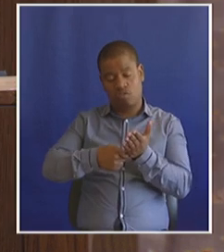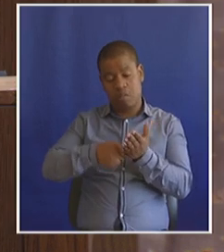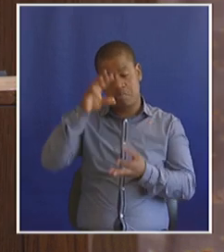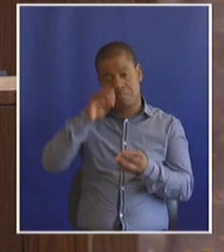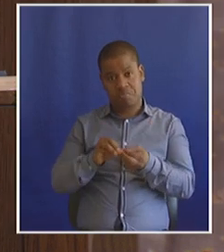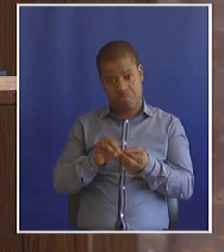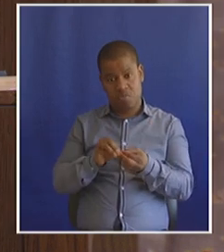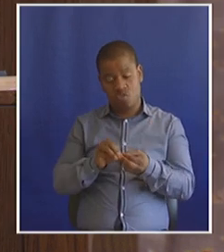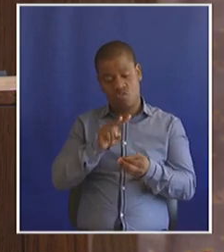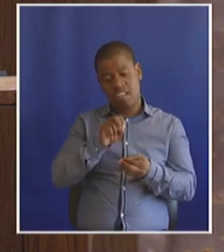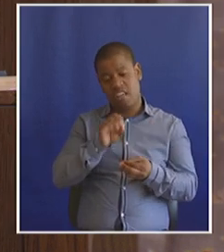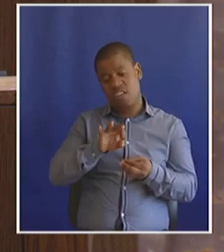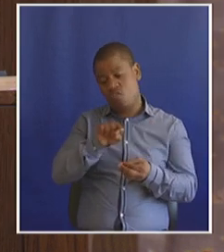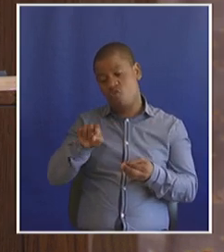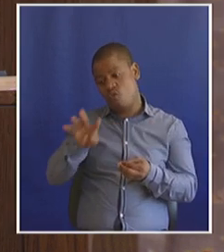2012-13 to 40.